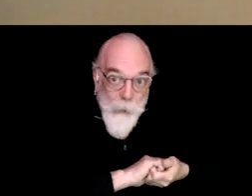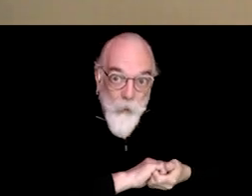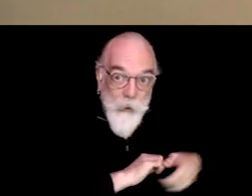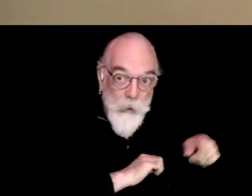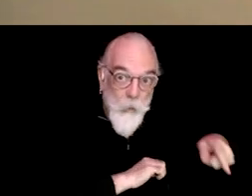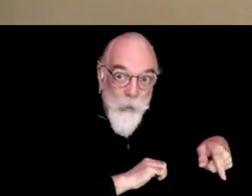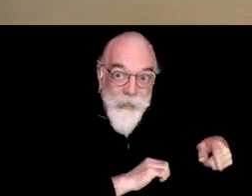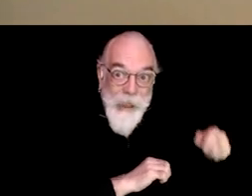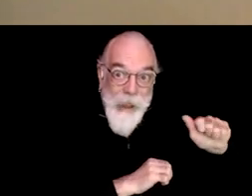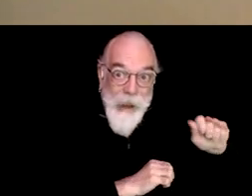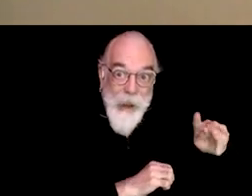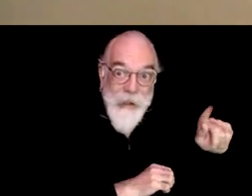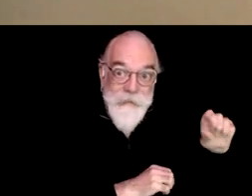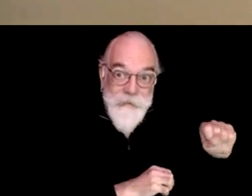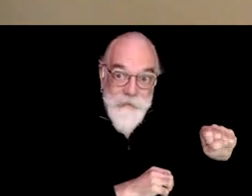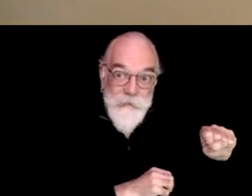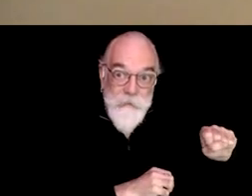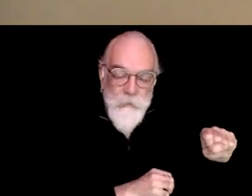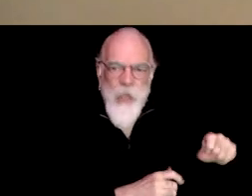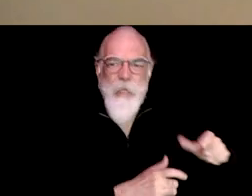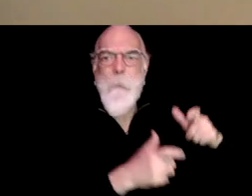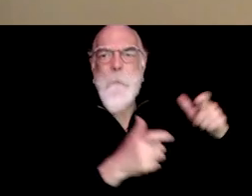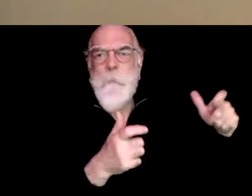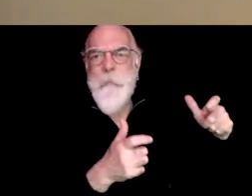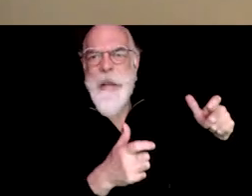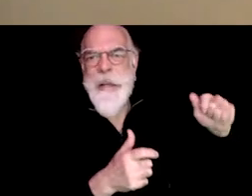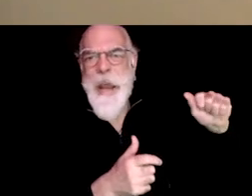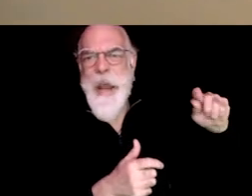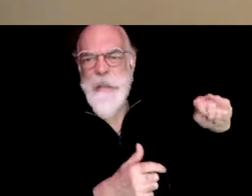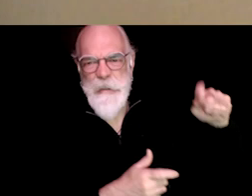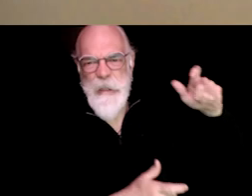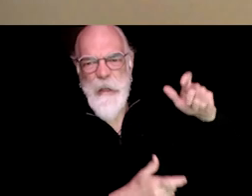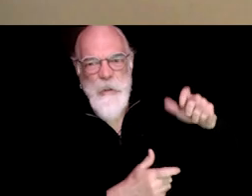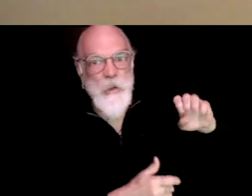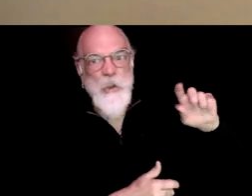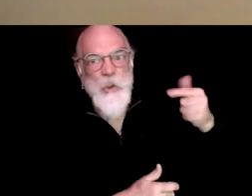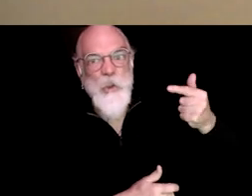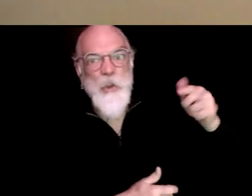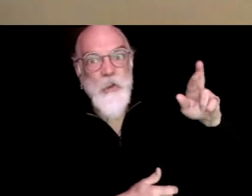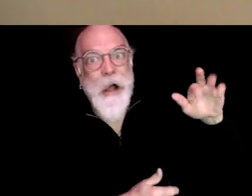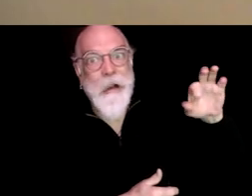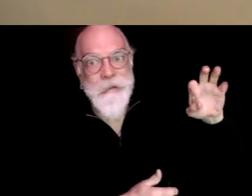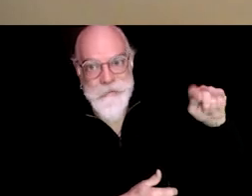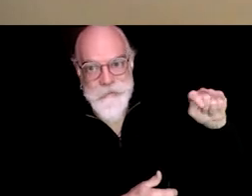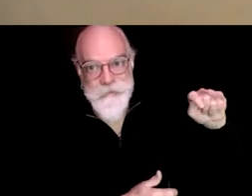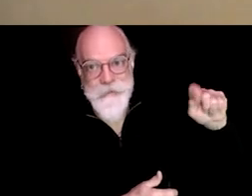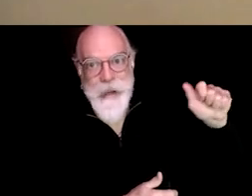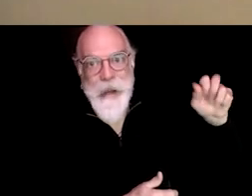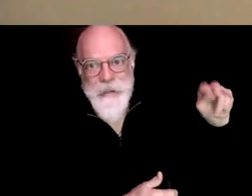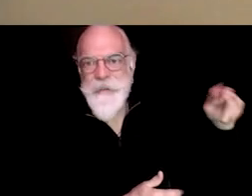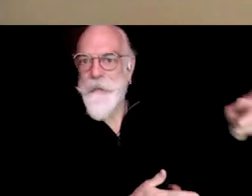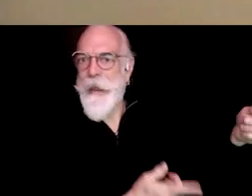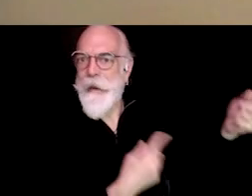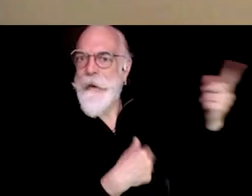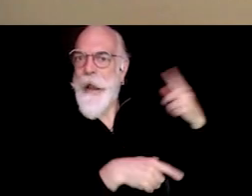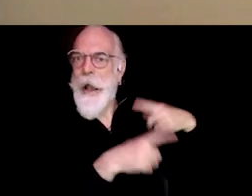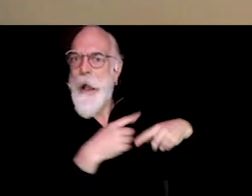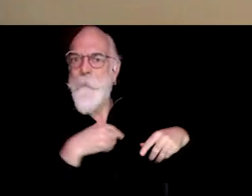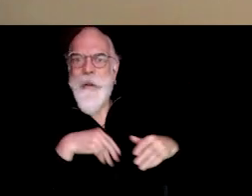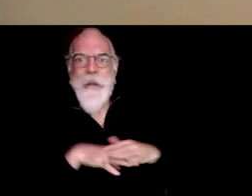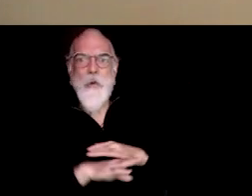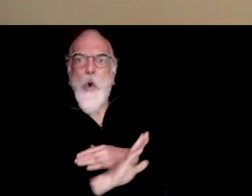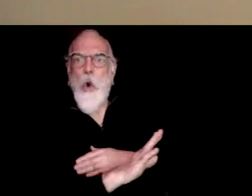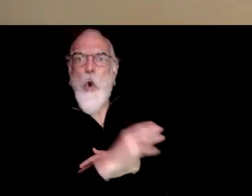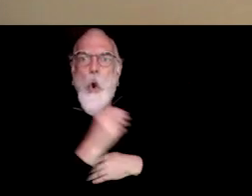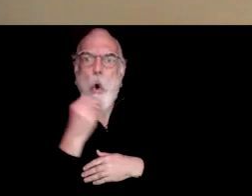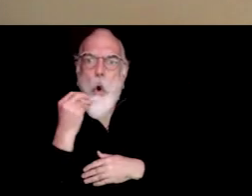cooperated with the ants. And so they came to the big ants, the giant ants. Yeah. That came into her home